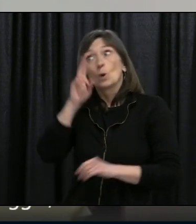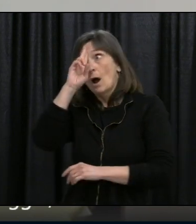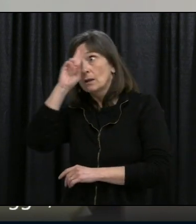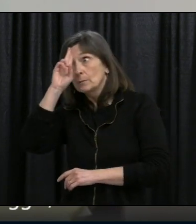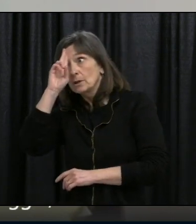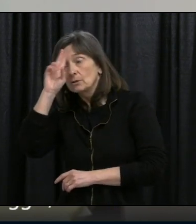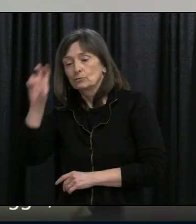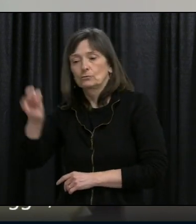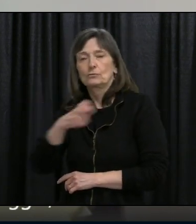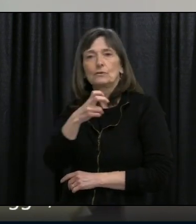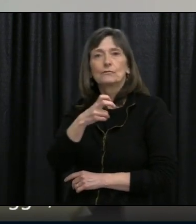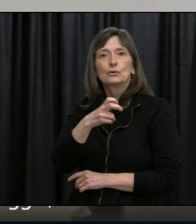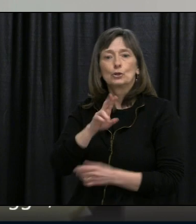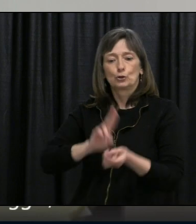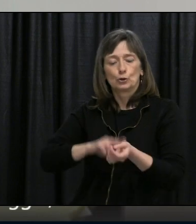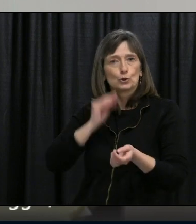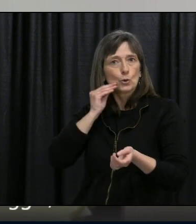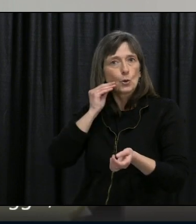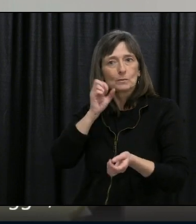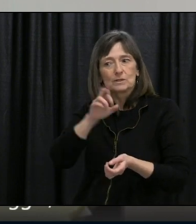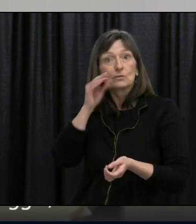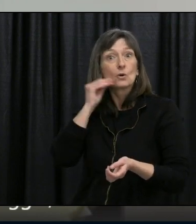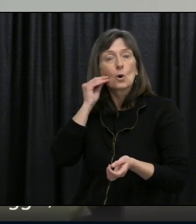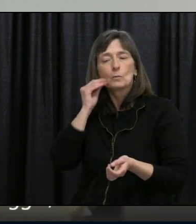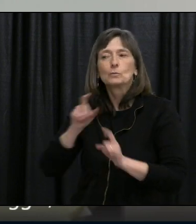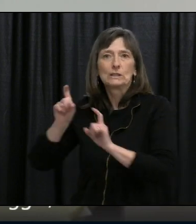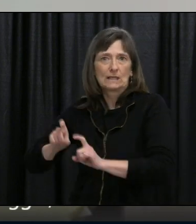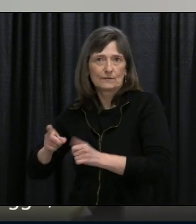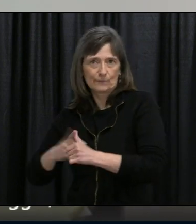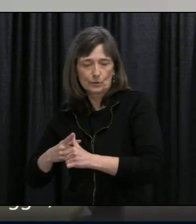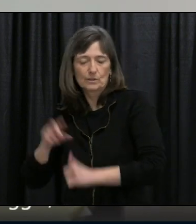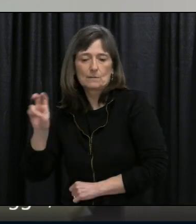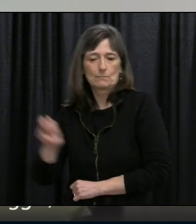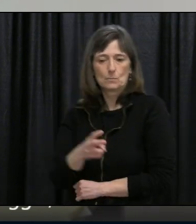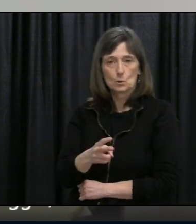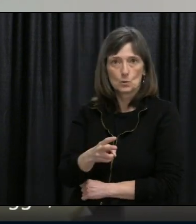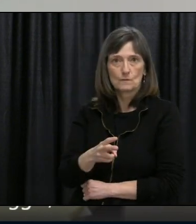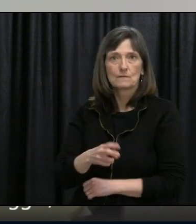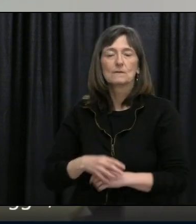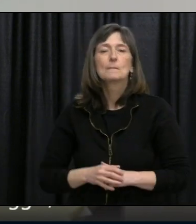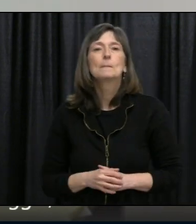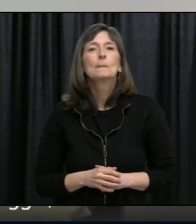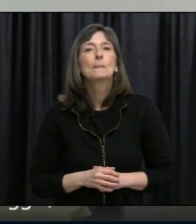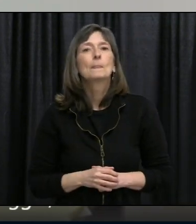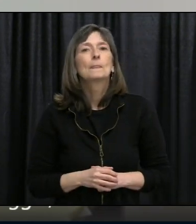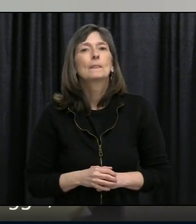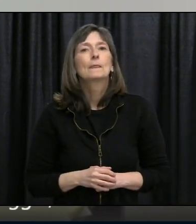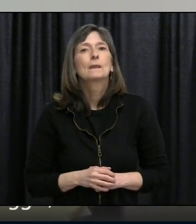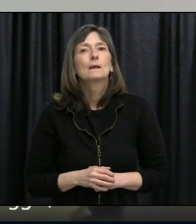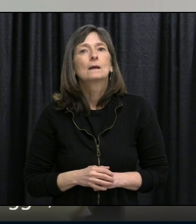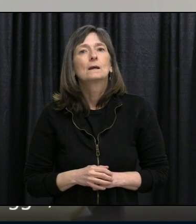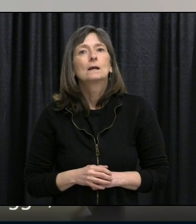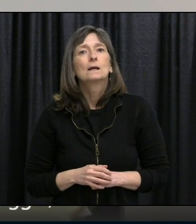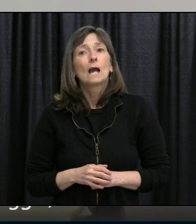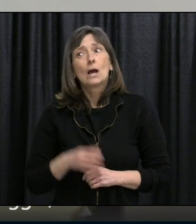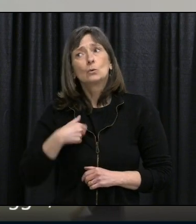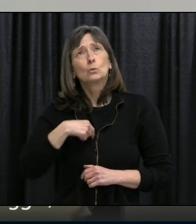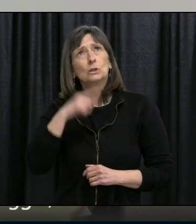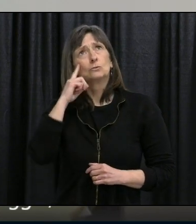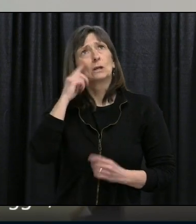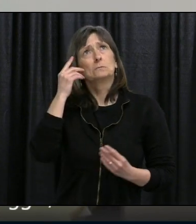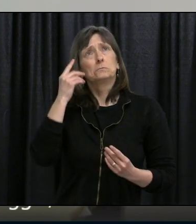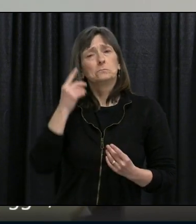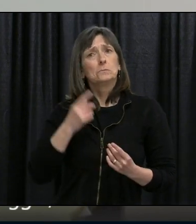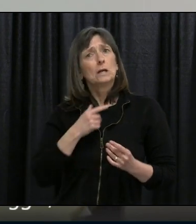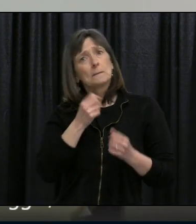for healthcare providers who don't have symptoms. And we've been fairly liberal within the realms of what actually makes sense for